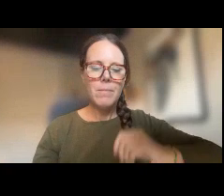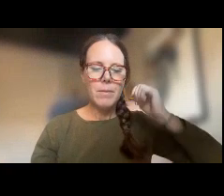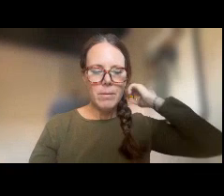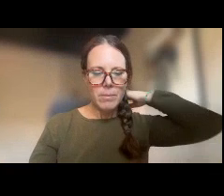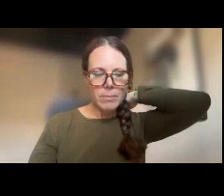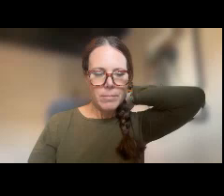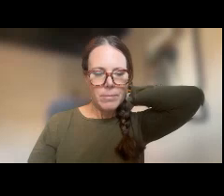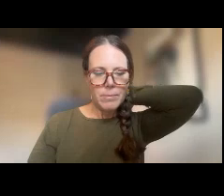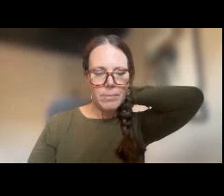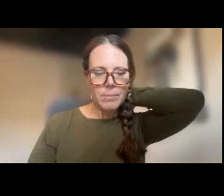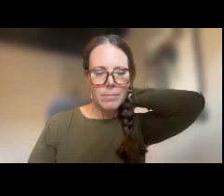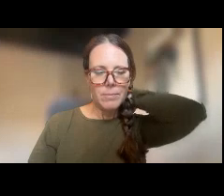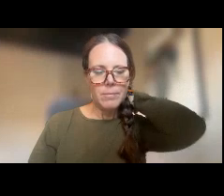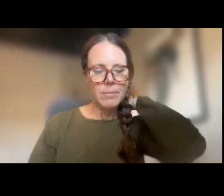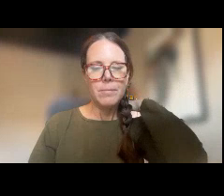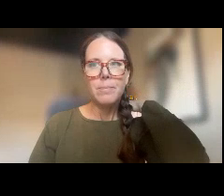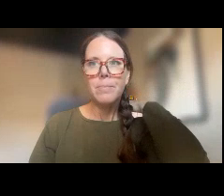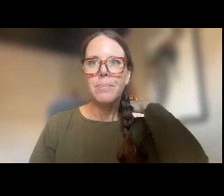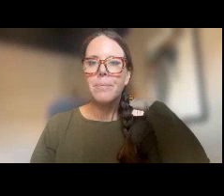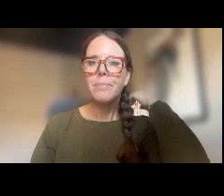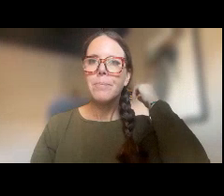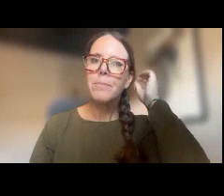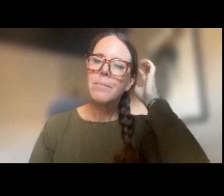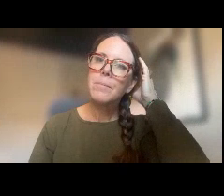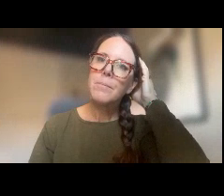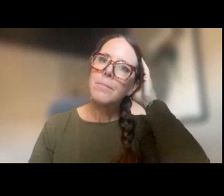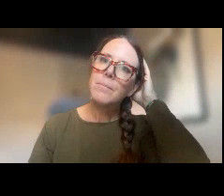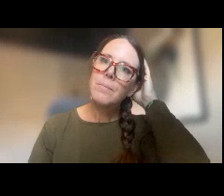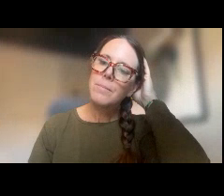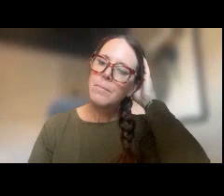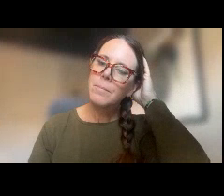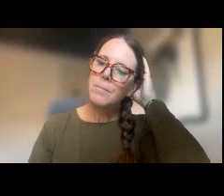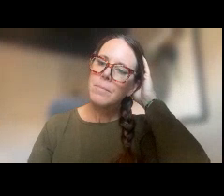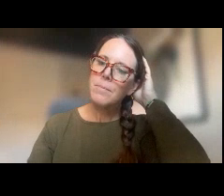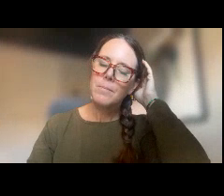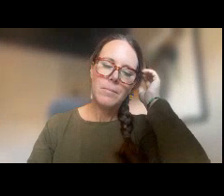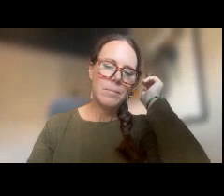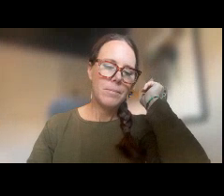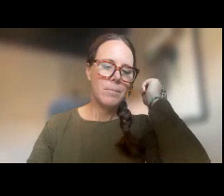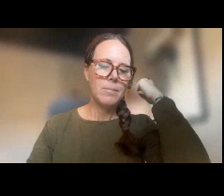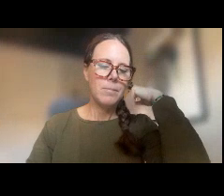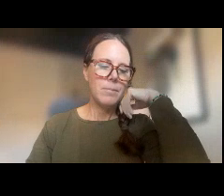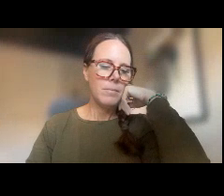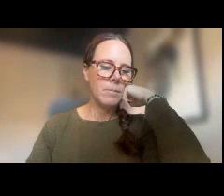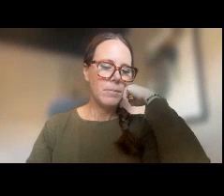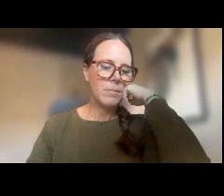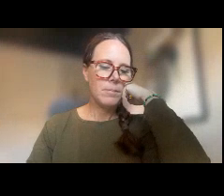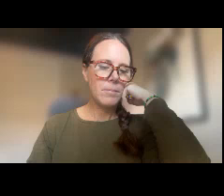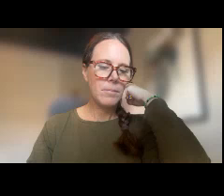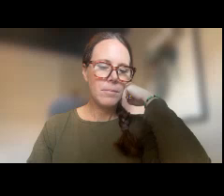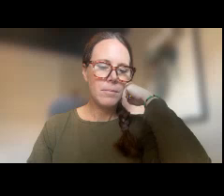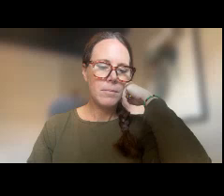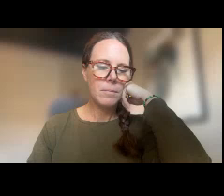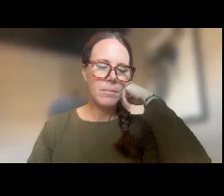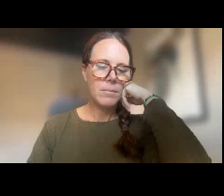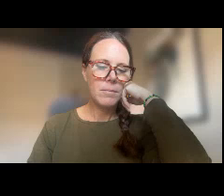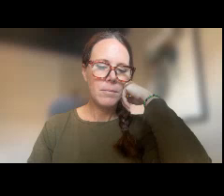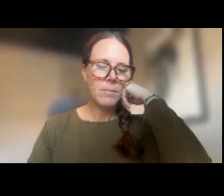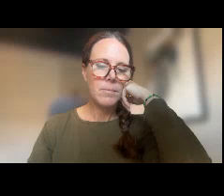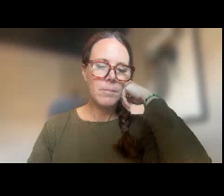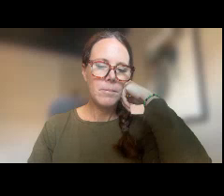question. It's a good question. I just I'll reiterate what I said is that 2-year, we're giving, because we